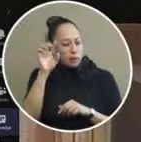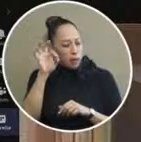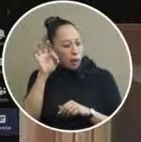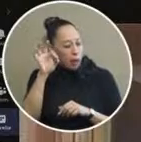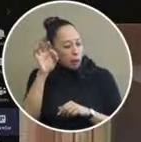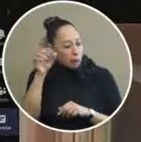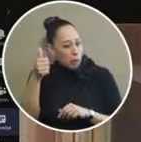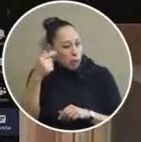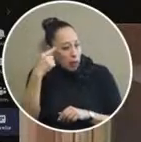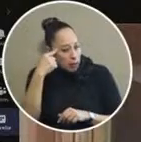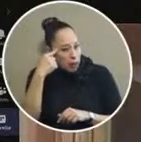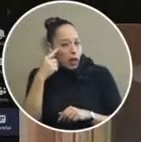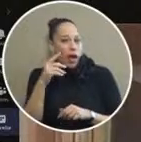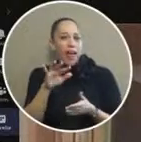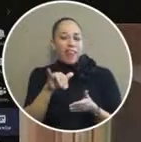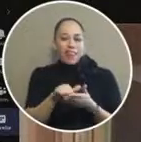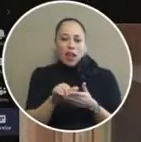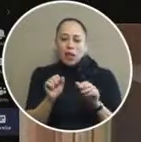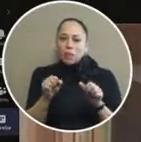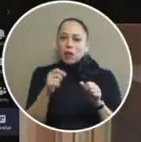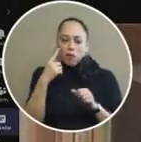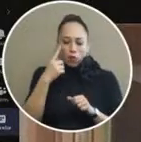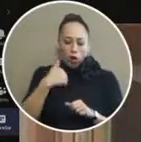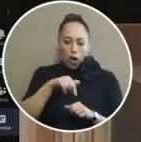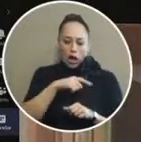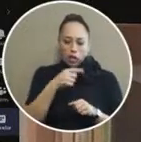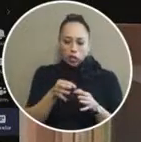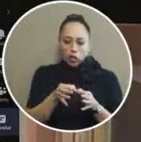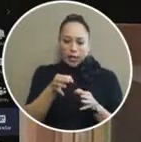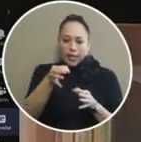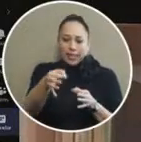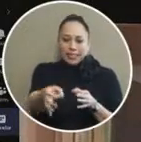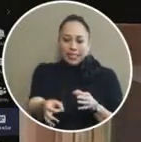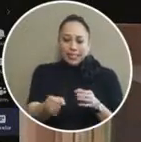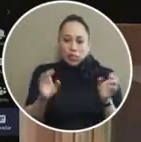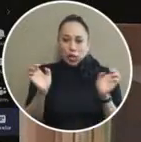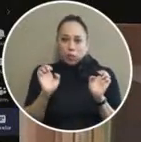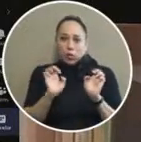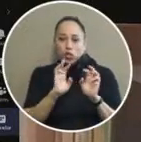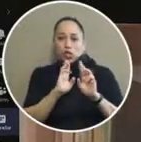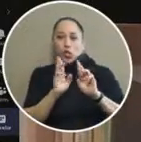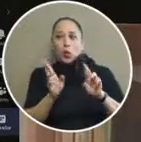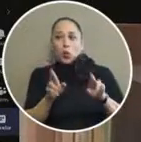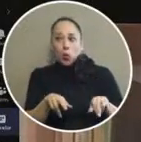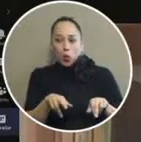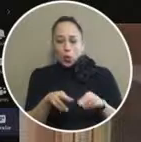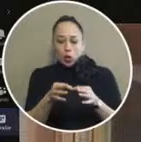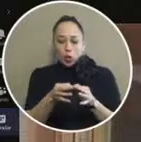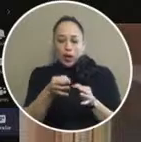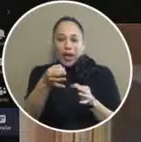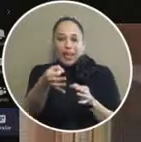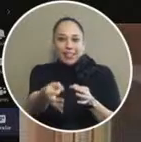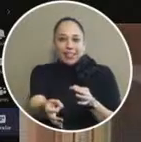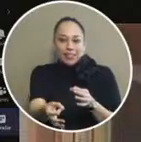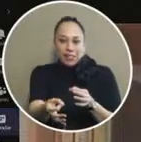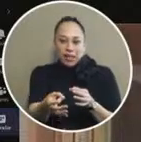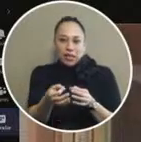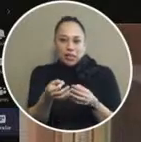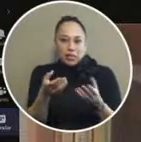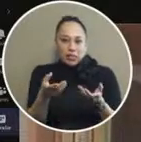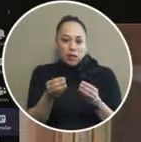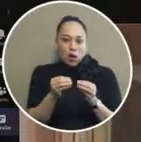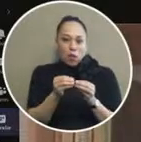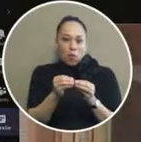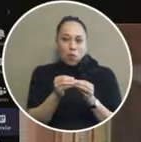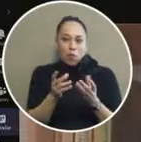10th. Is there the ability for us to extend our emergency order to be able to extend the moratorium on evictions